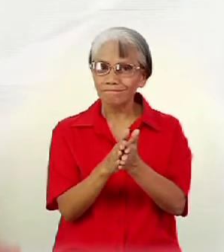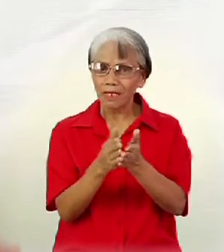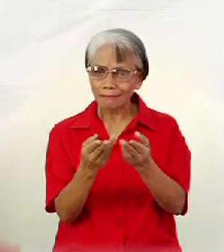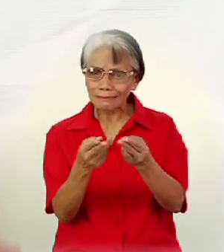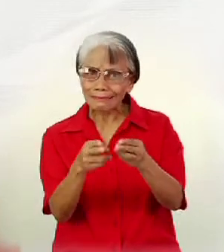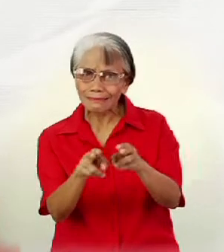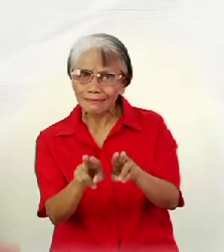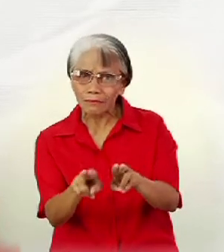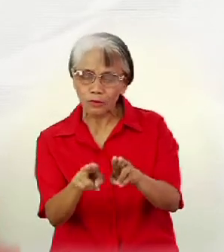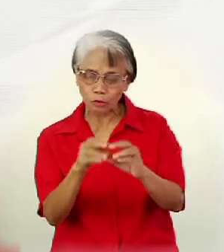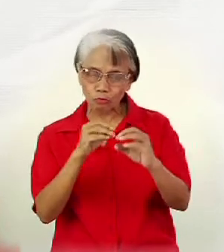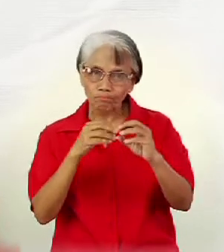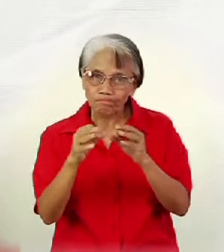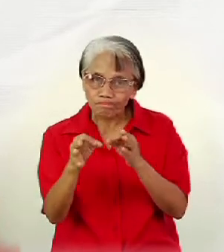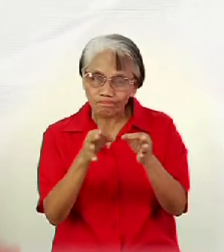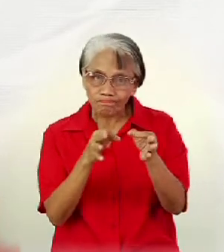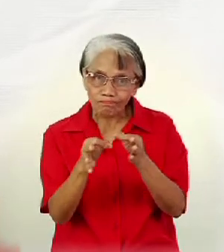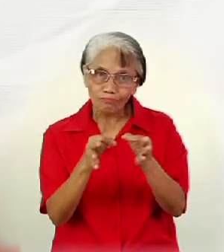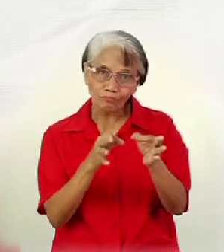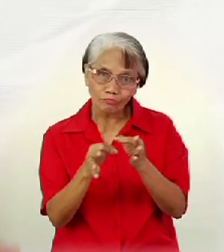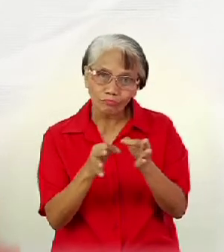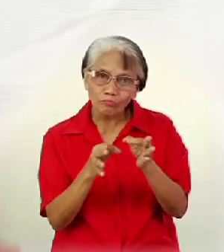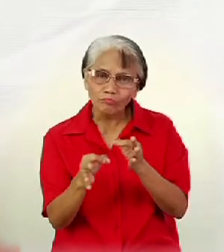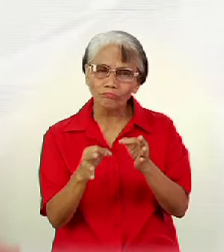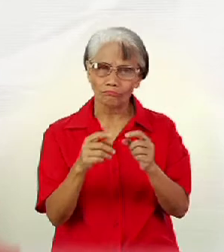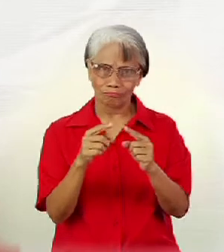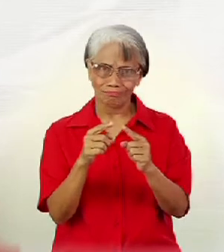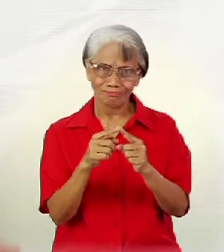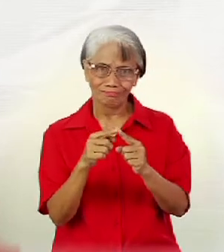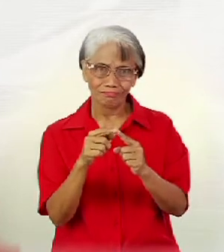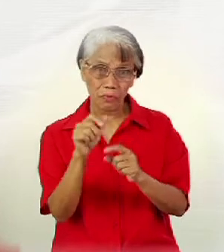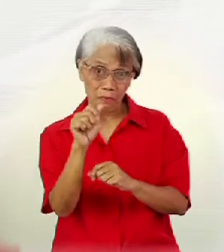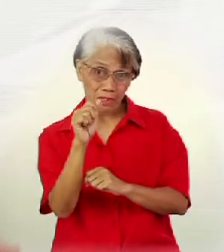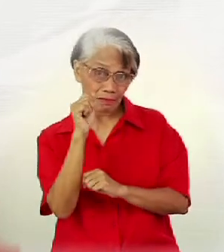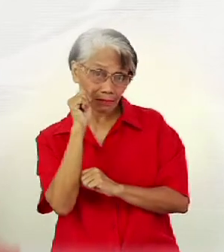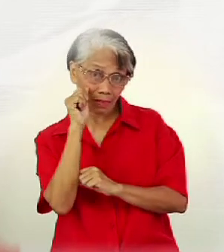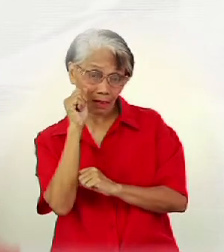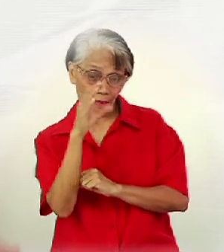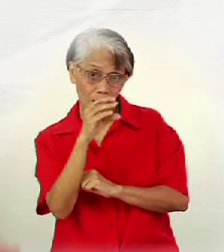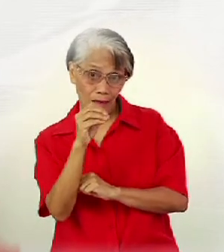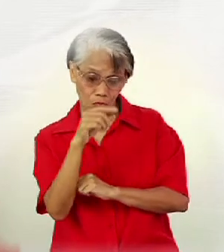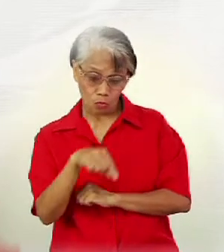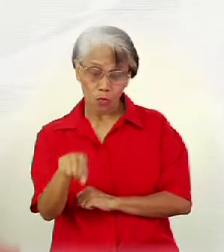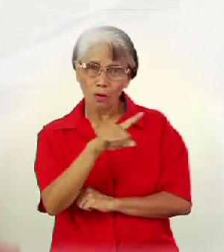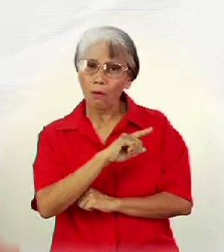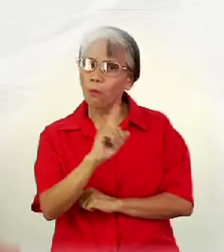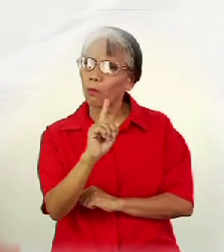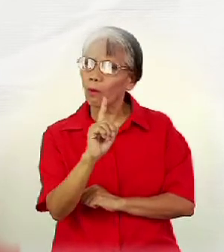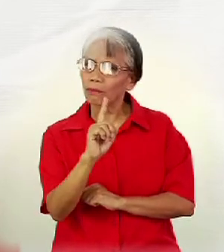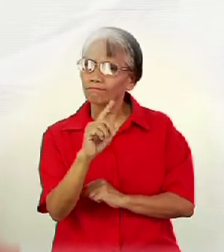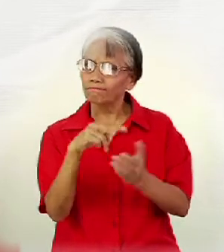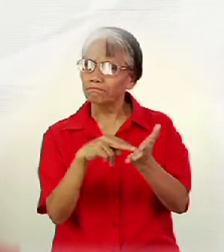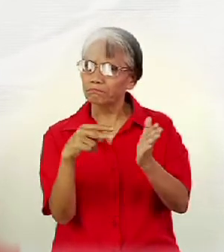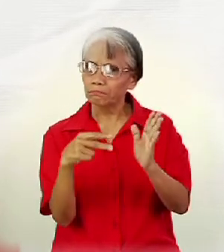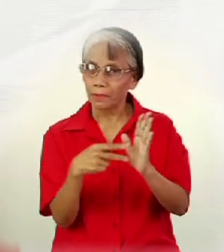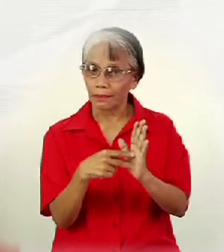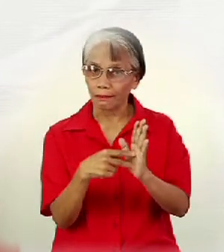for Amos to explain to Amaziah and to us what mission is all